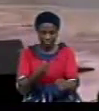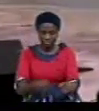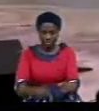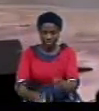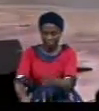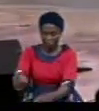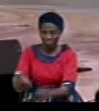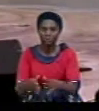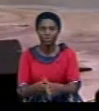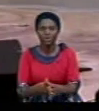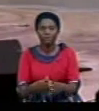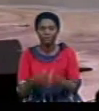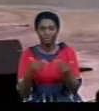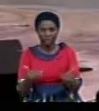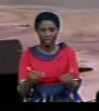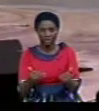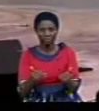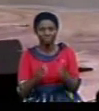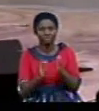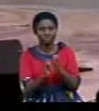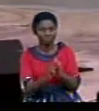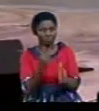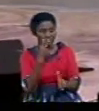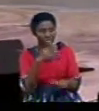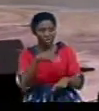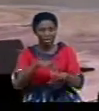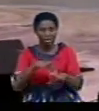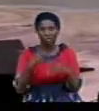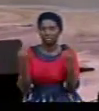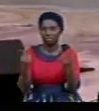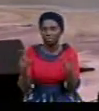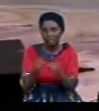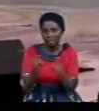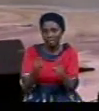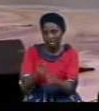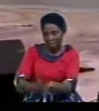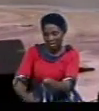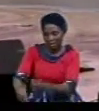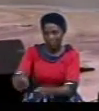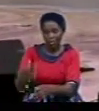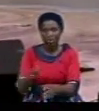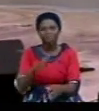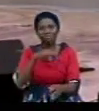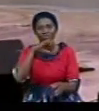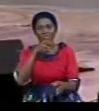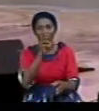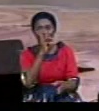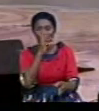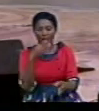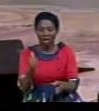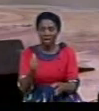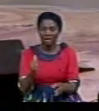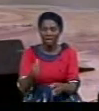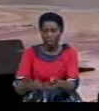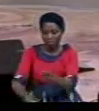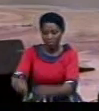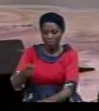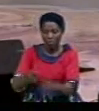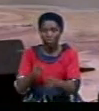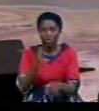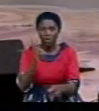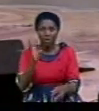like a whale of dirty water aware the poisonous water a whale of a